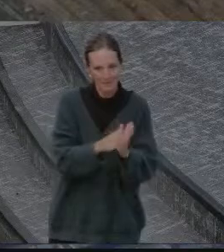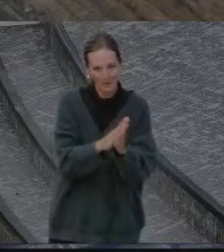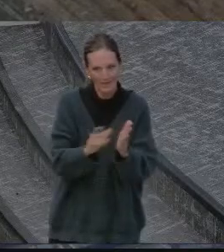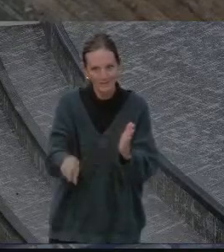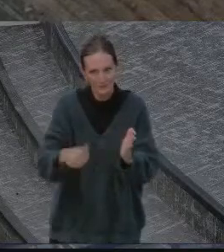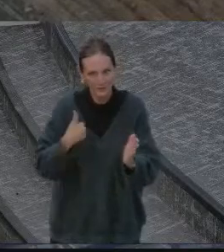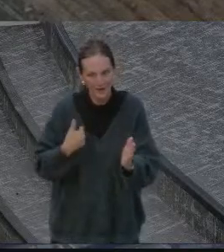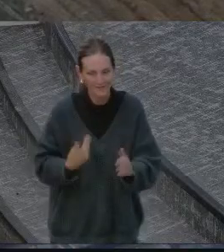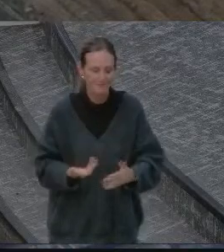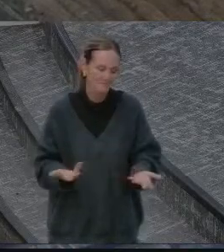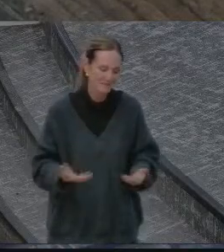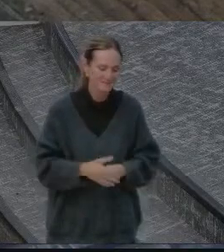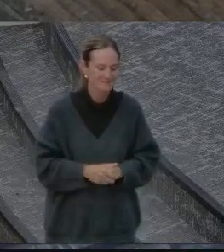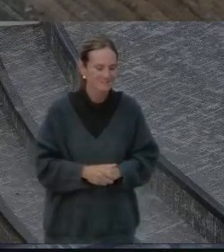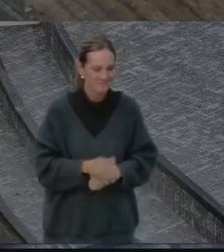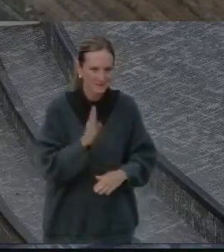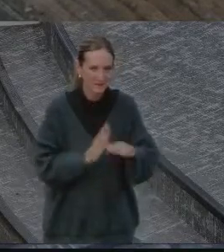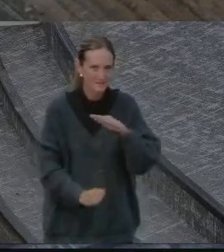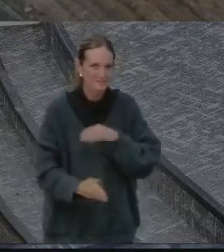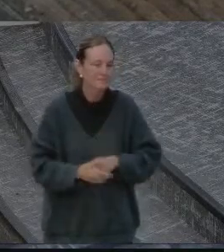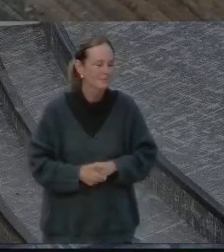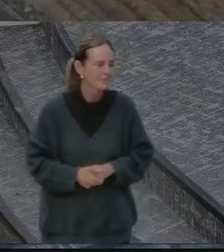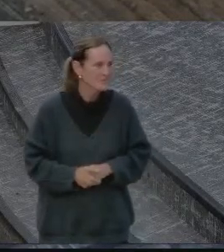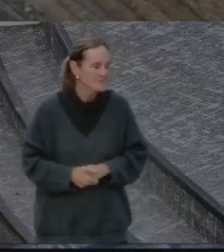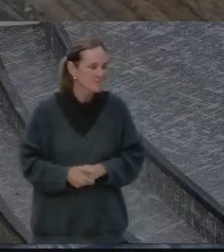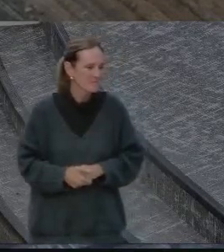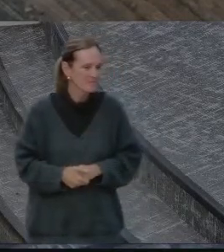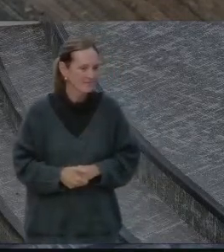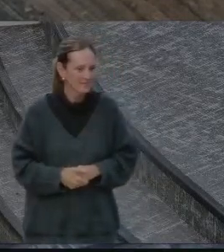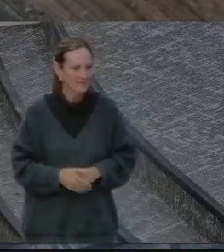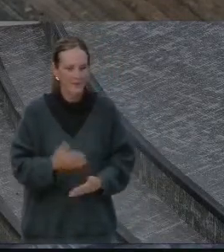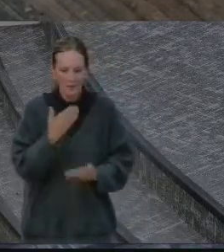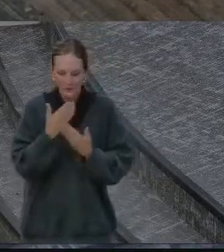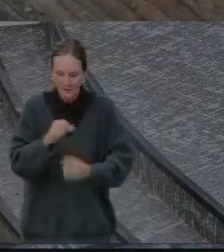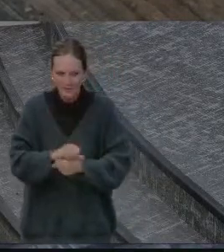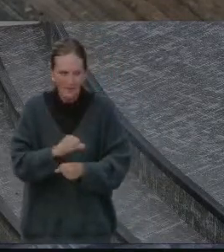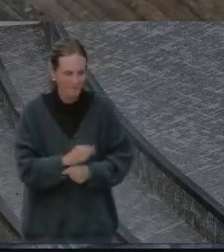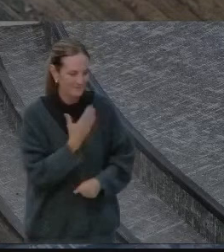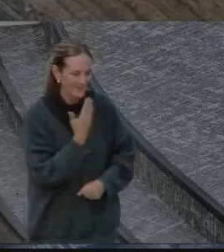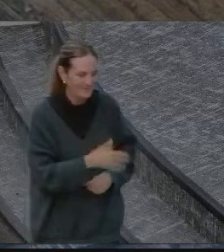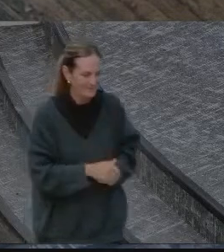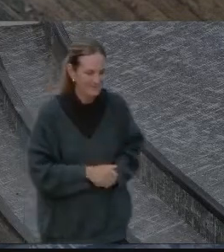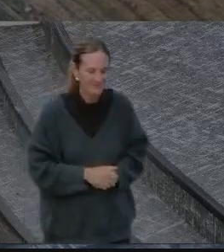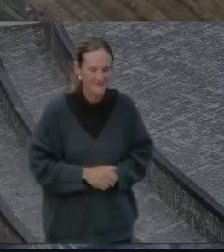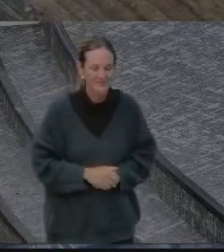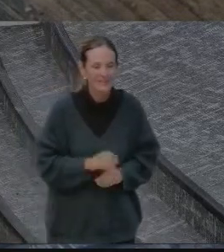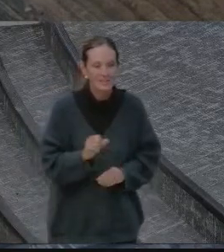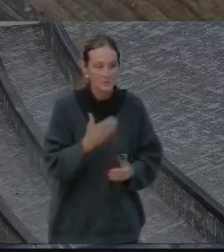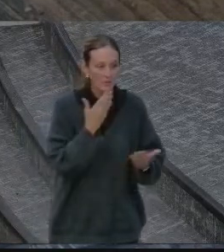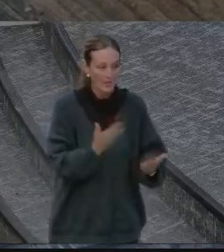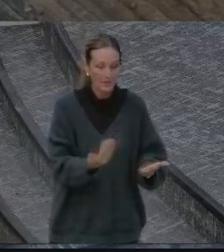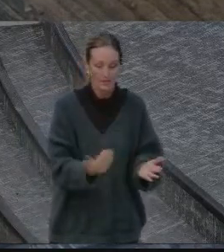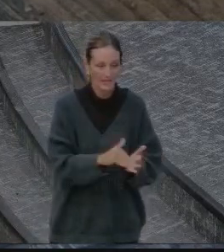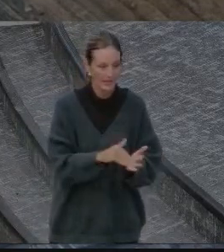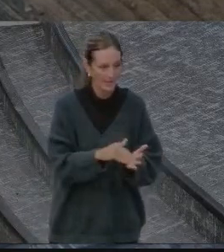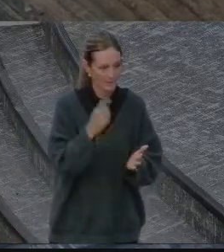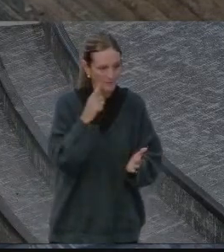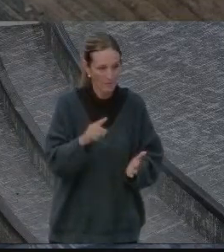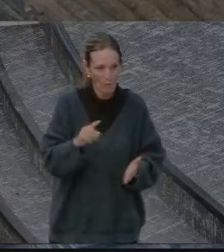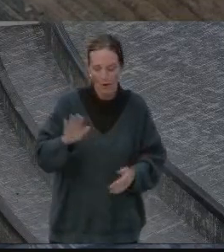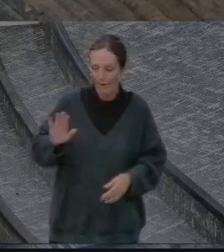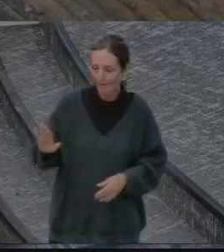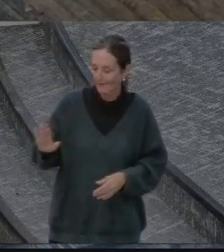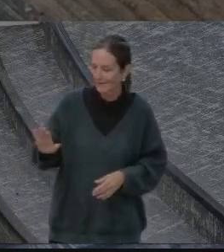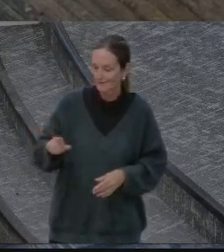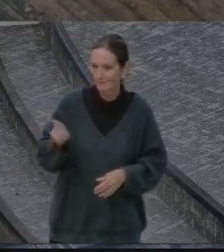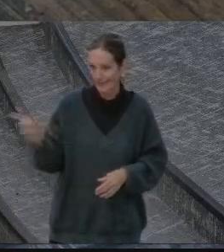up here, I'd like to give you this award. Thank you, Janet. Good job, well done. Appreciate it. And thank y'all again for Byron's staff.